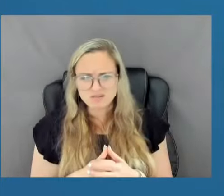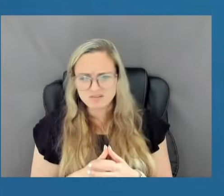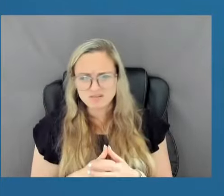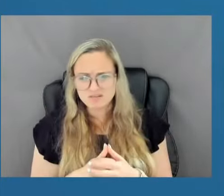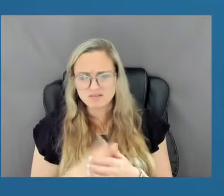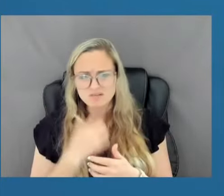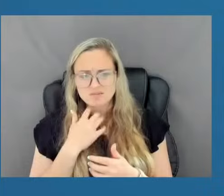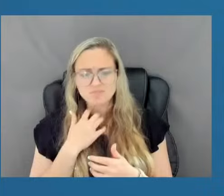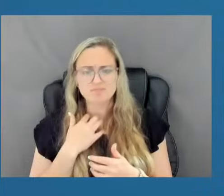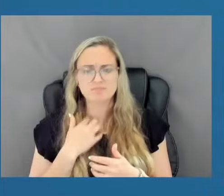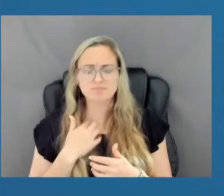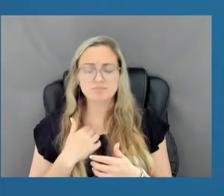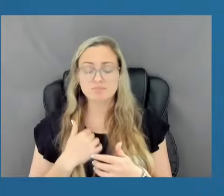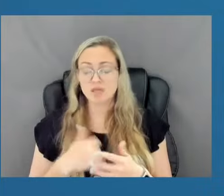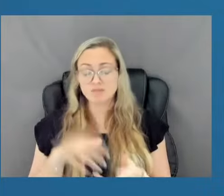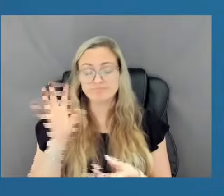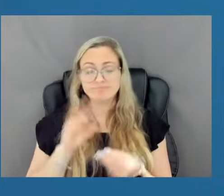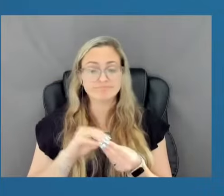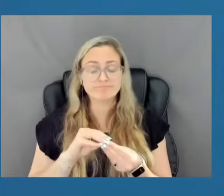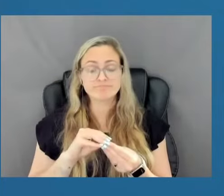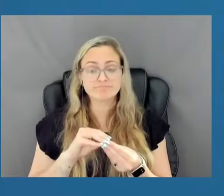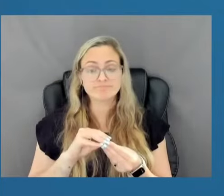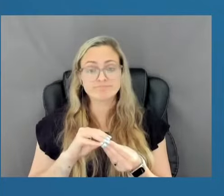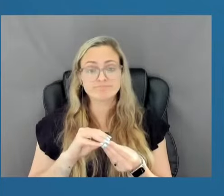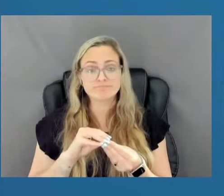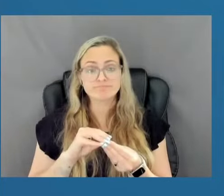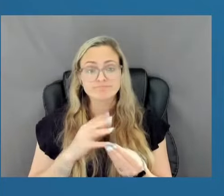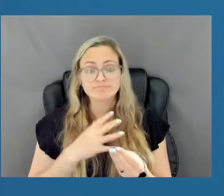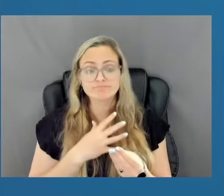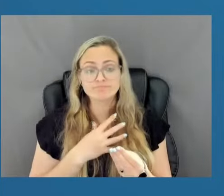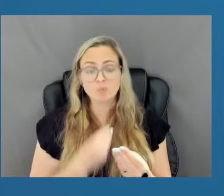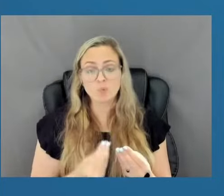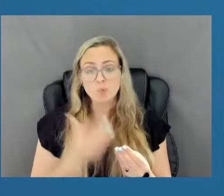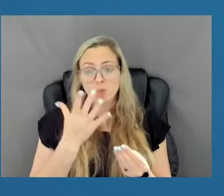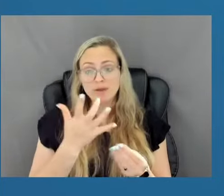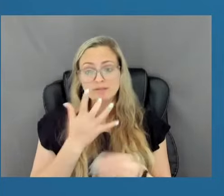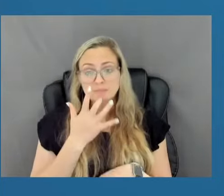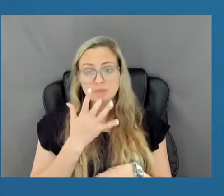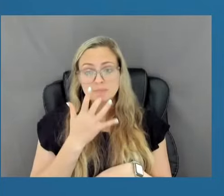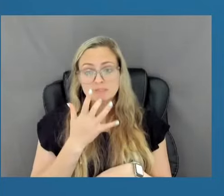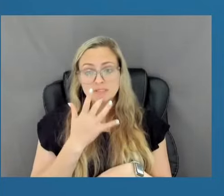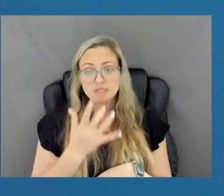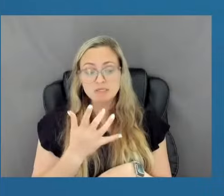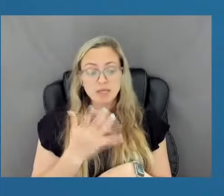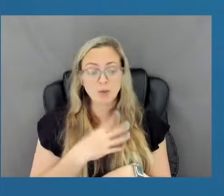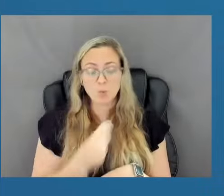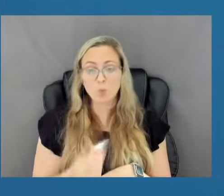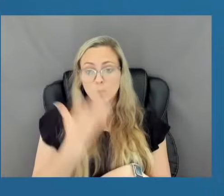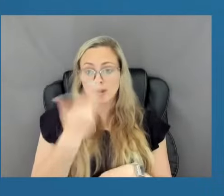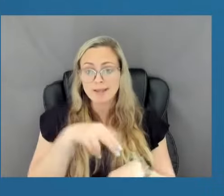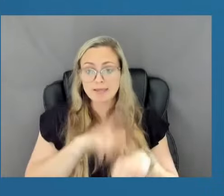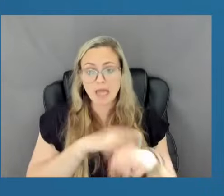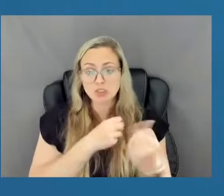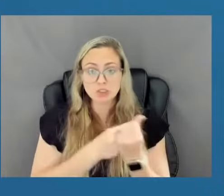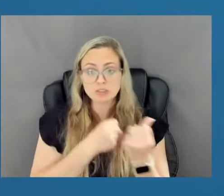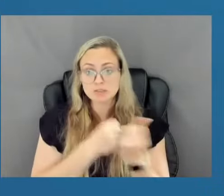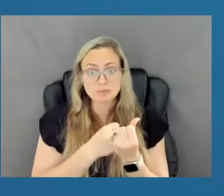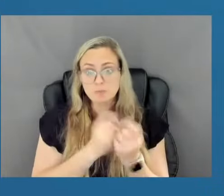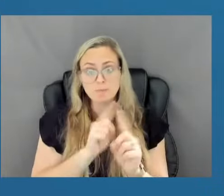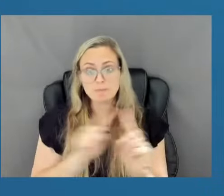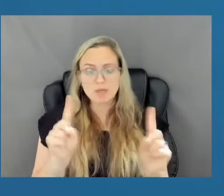And we could sum that up with white supremacy and the mindset of white nationalism, but it's